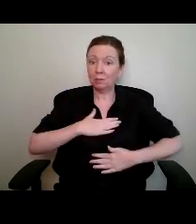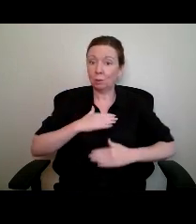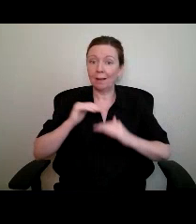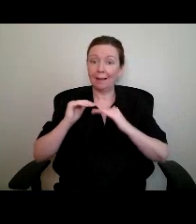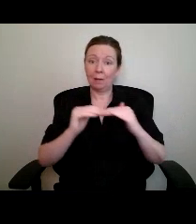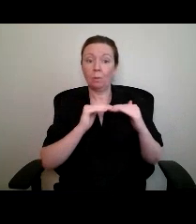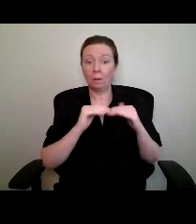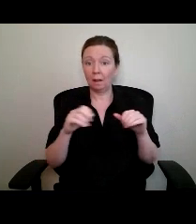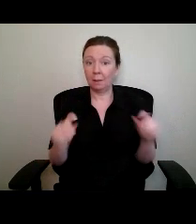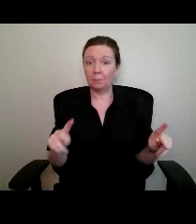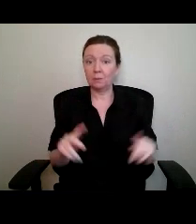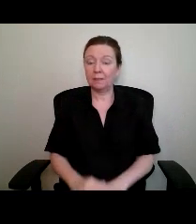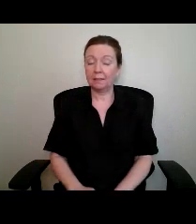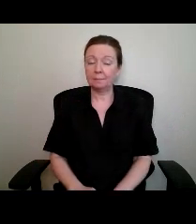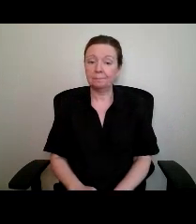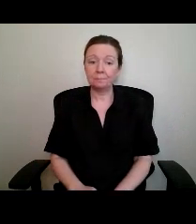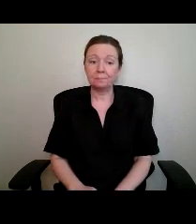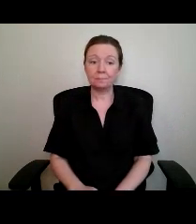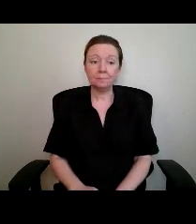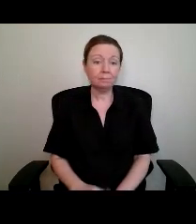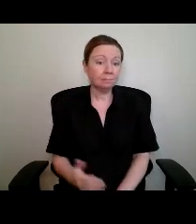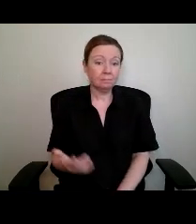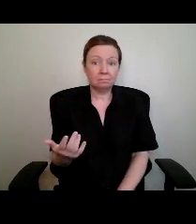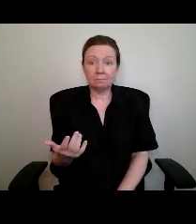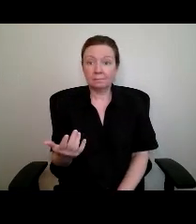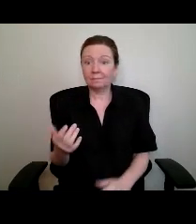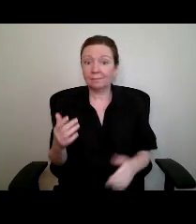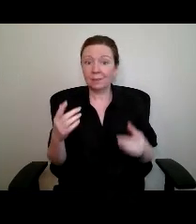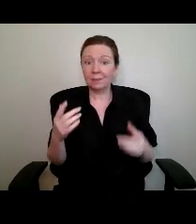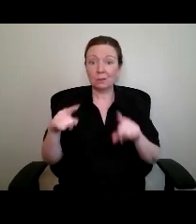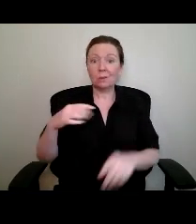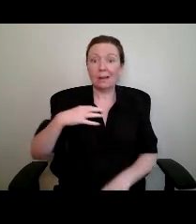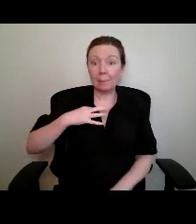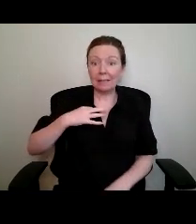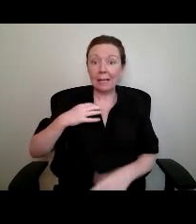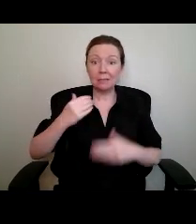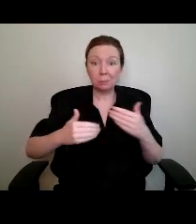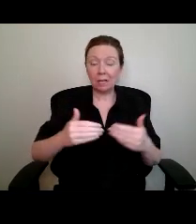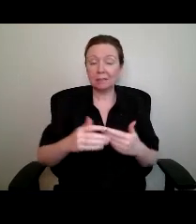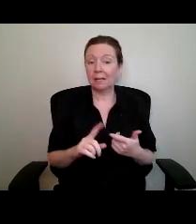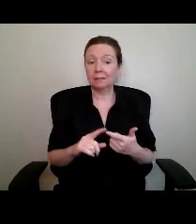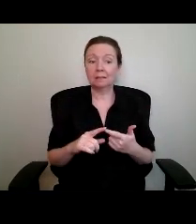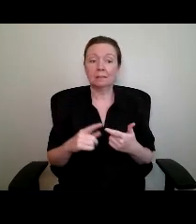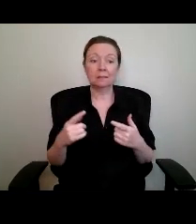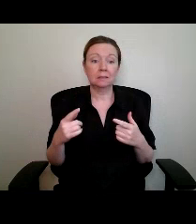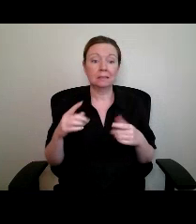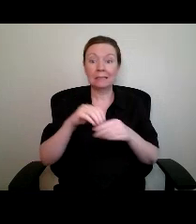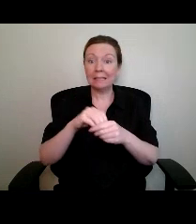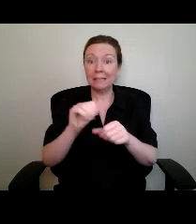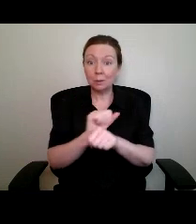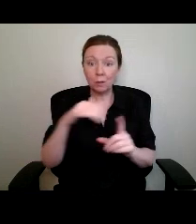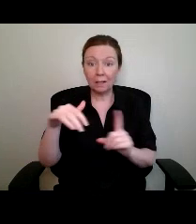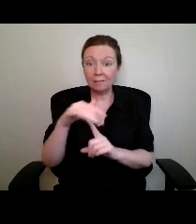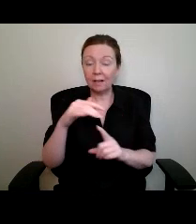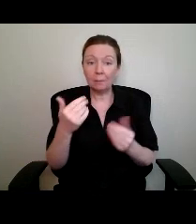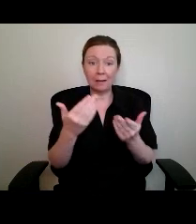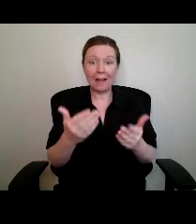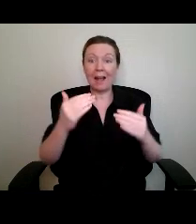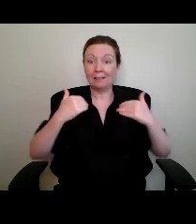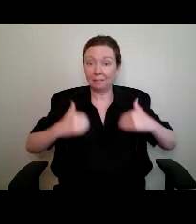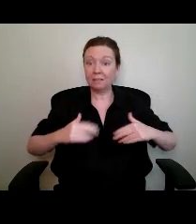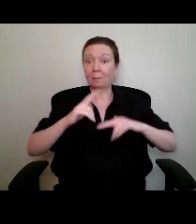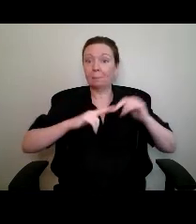employment opportunities. And so that could be during the application process, that could be in the work environment, at the physical